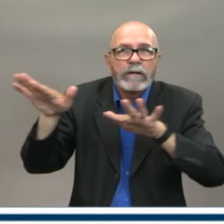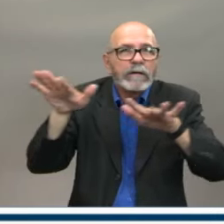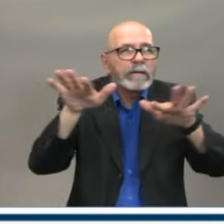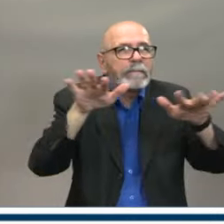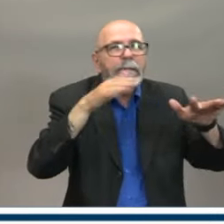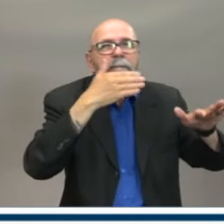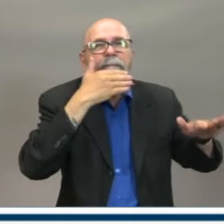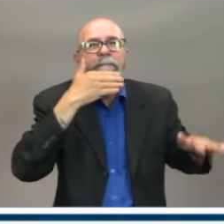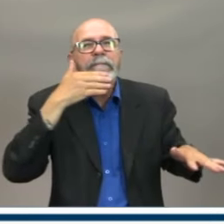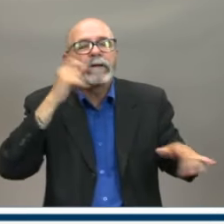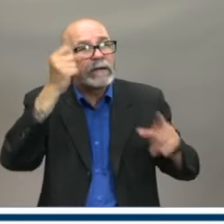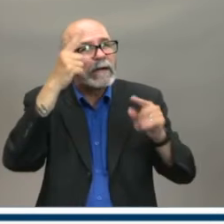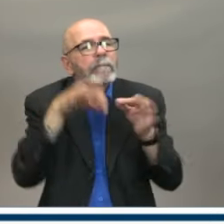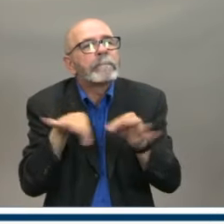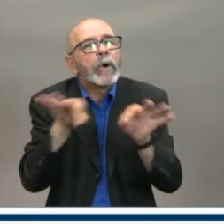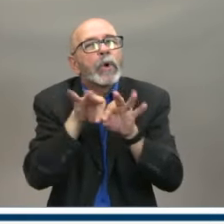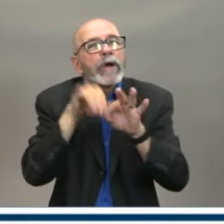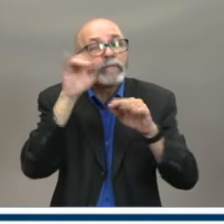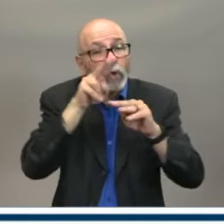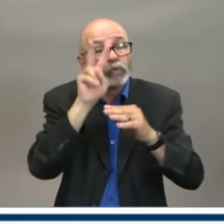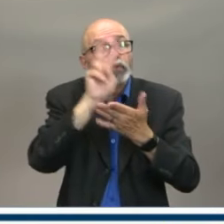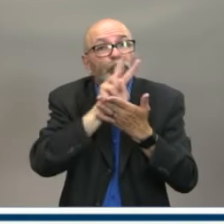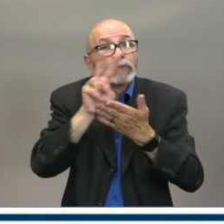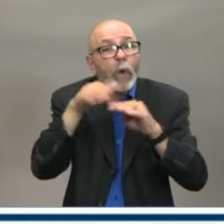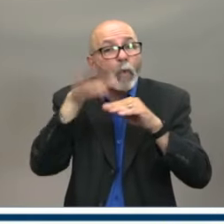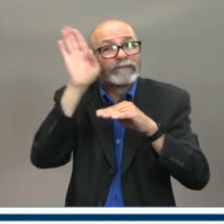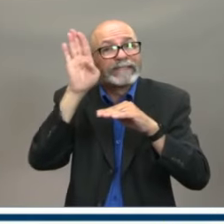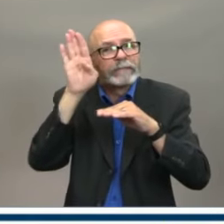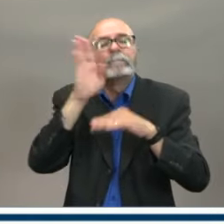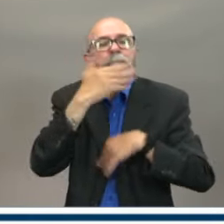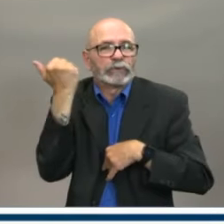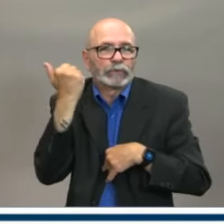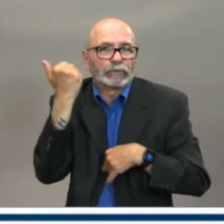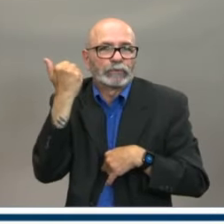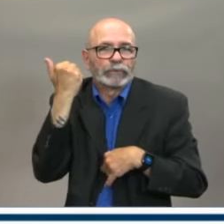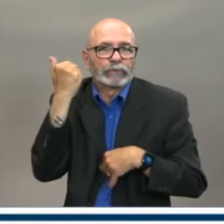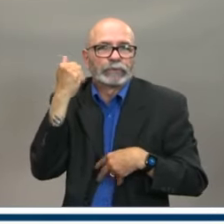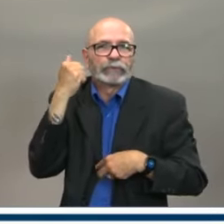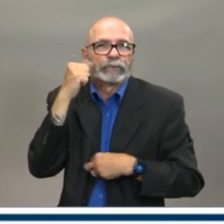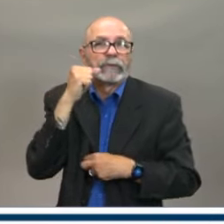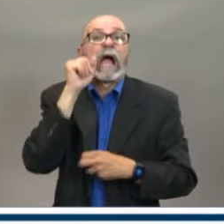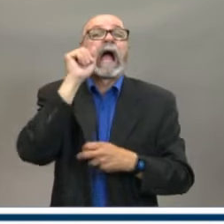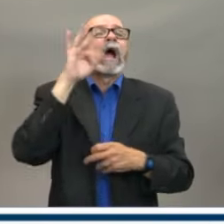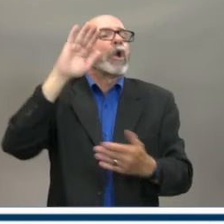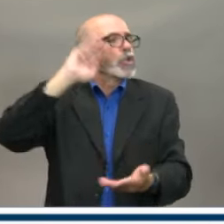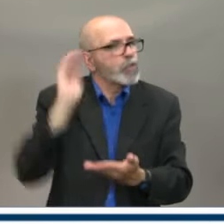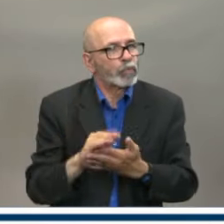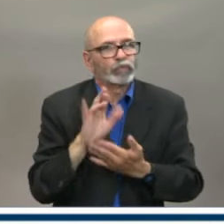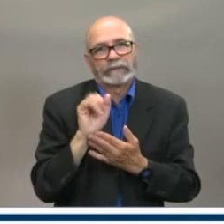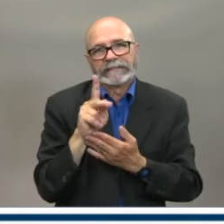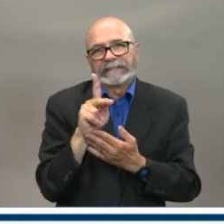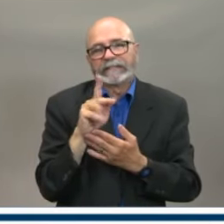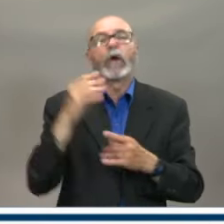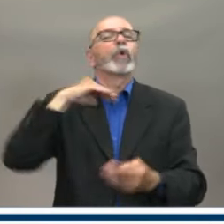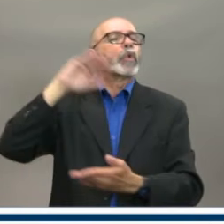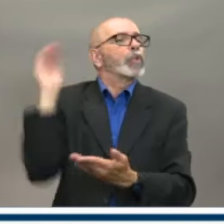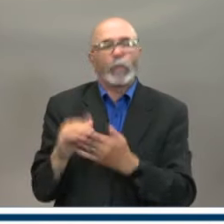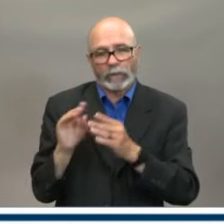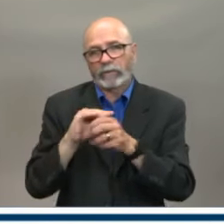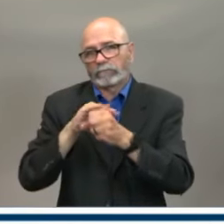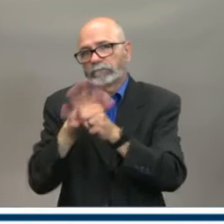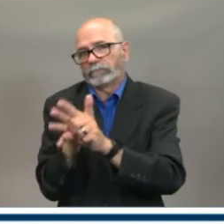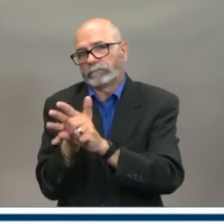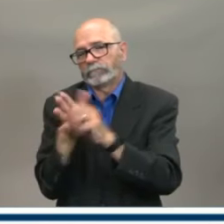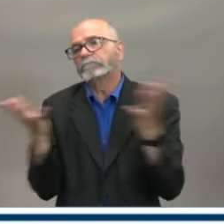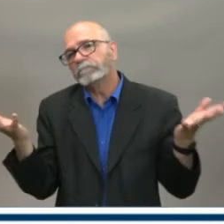weeks, that we can come to the conclusion that we have very low levels of COVID activity before we can start the